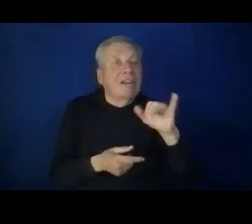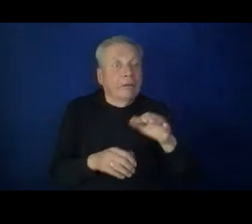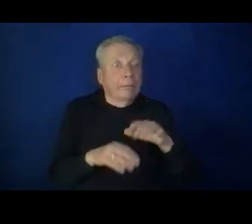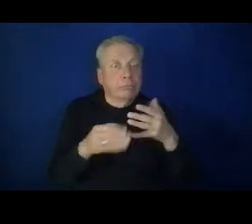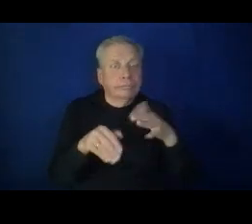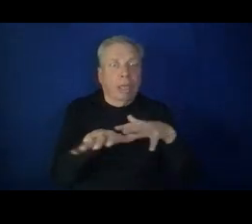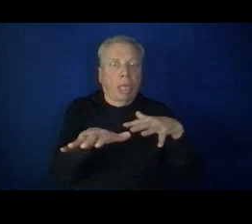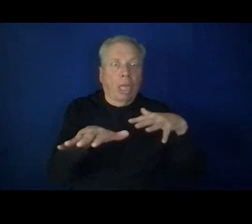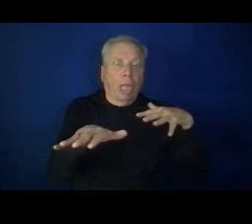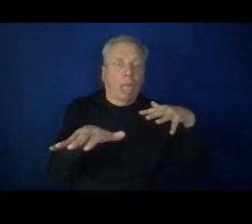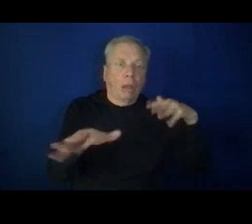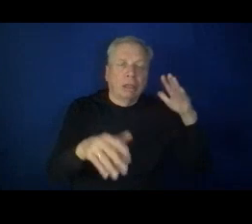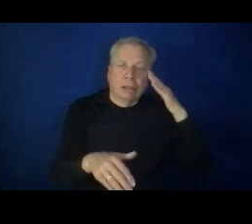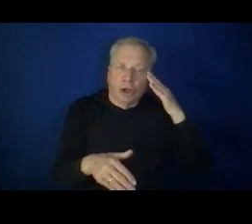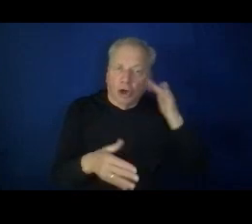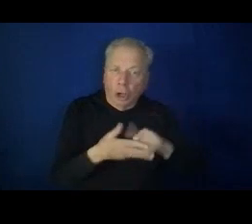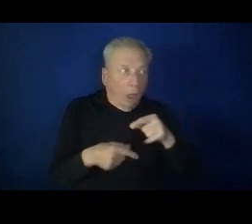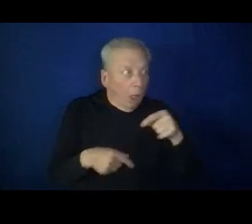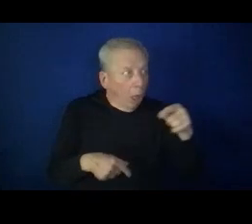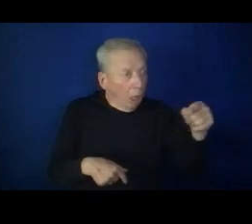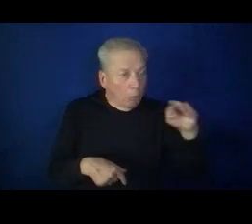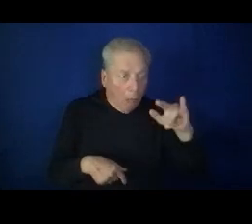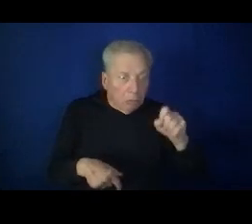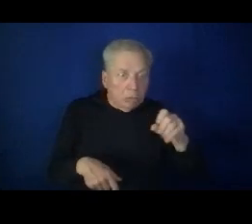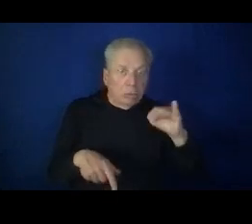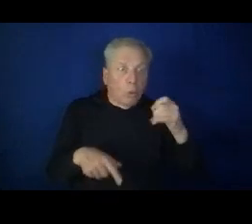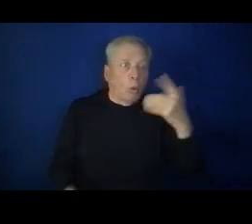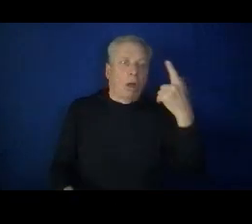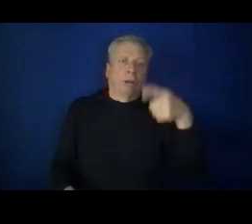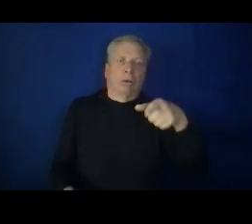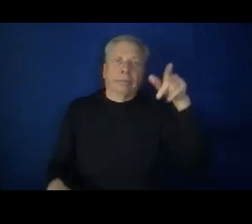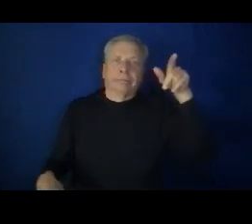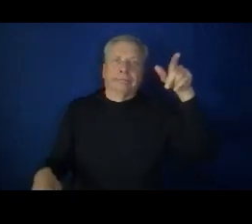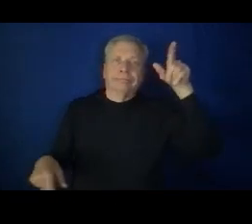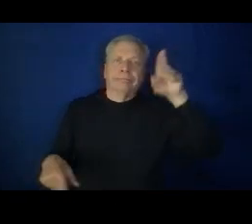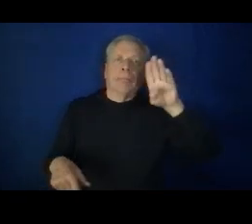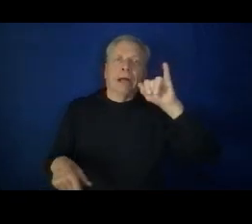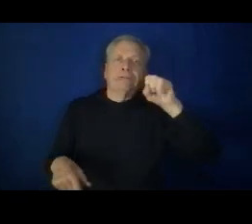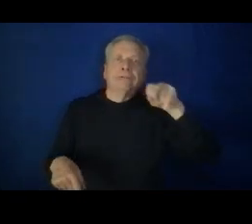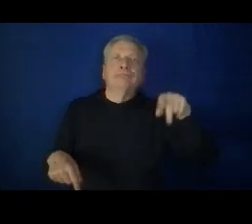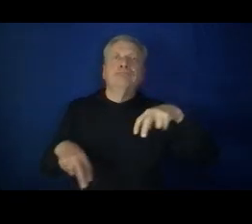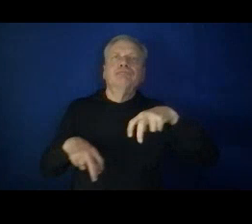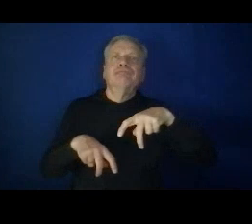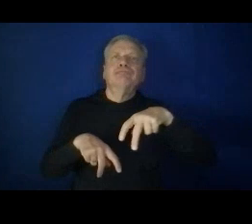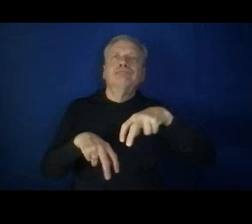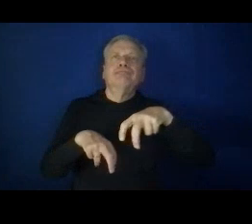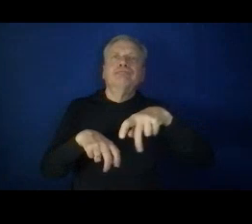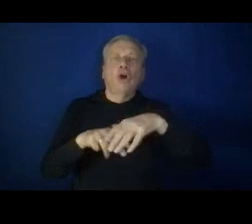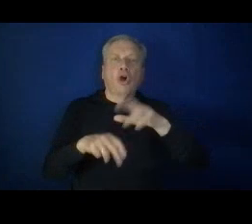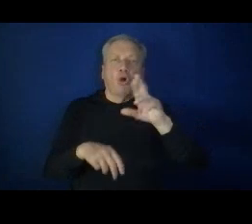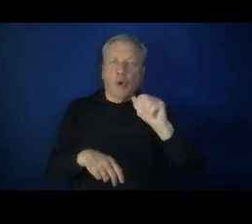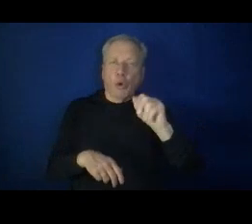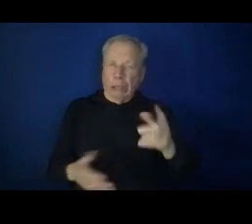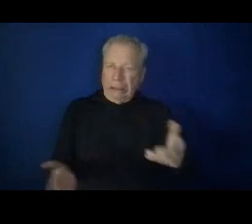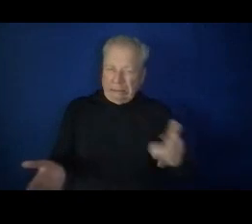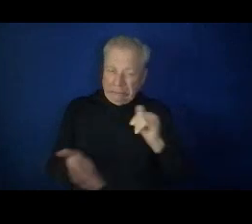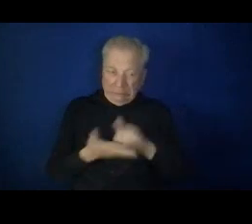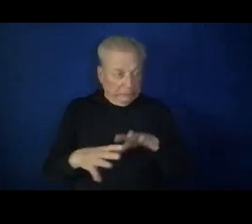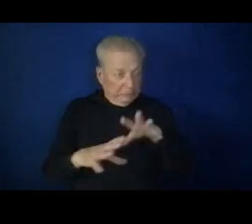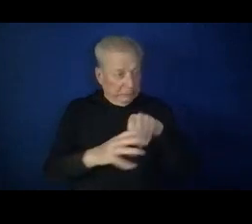extensively, miles upon miles, because there's one bison walking along the road on the west entrance road, busiest entrance to the